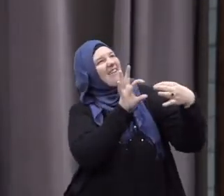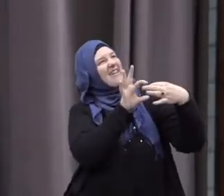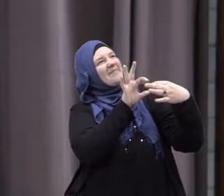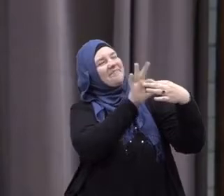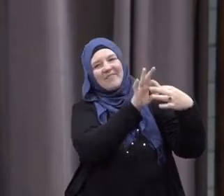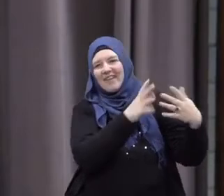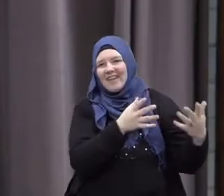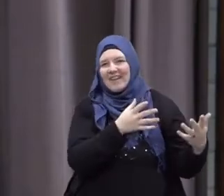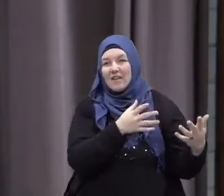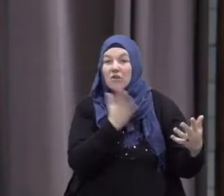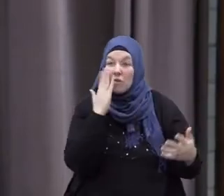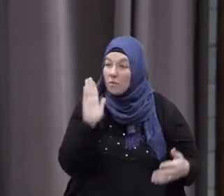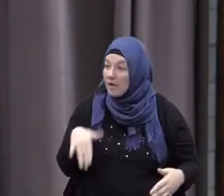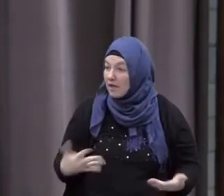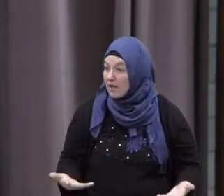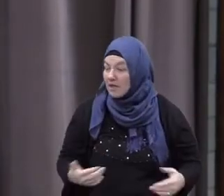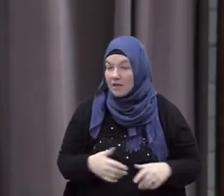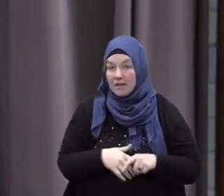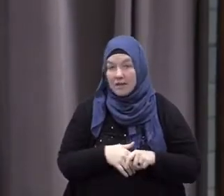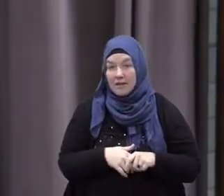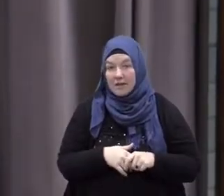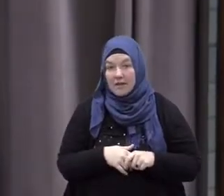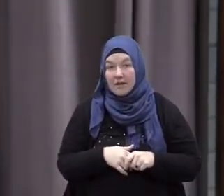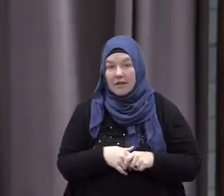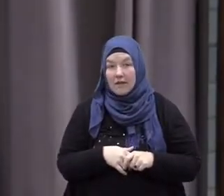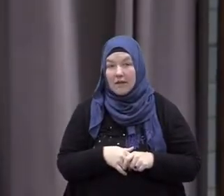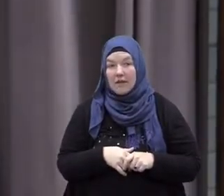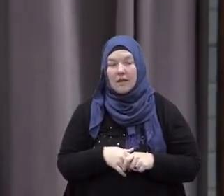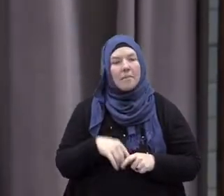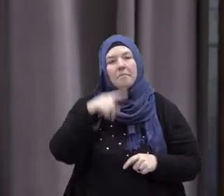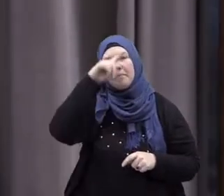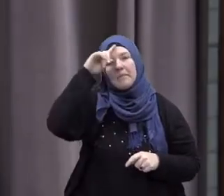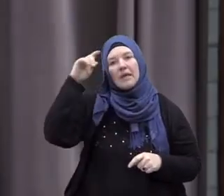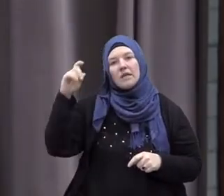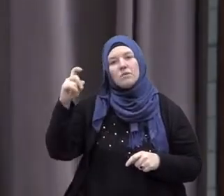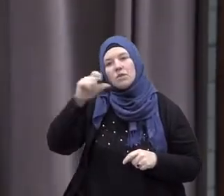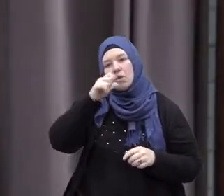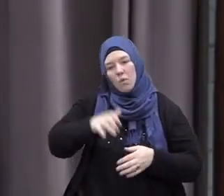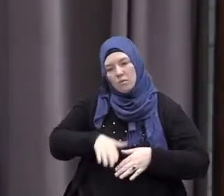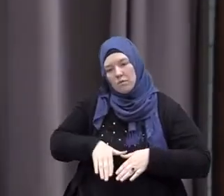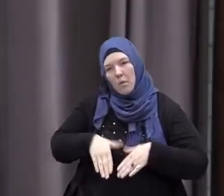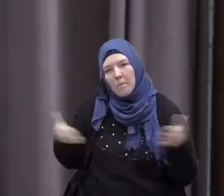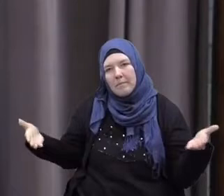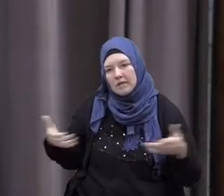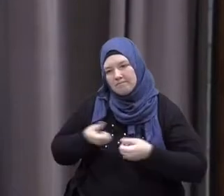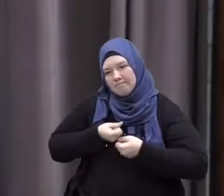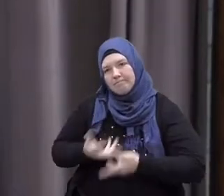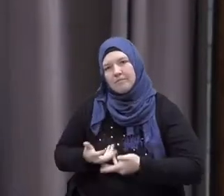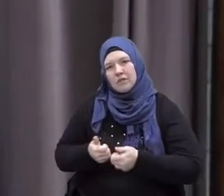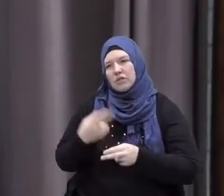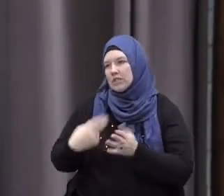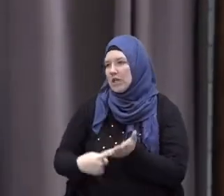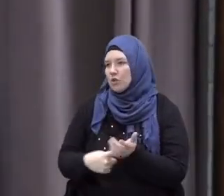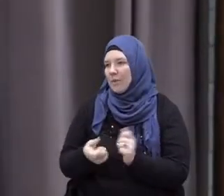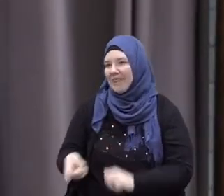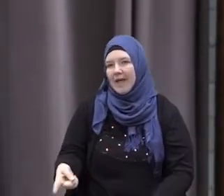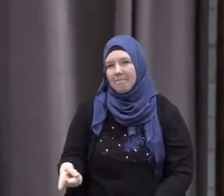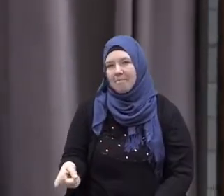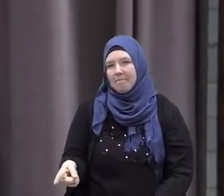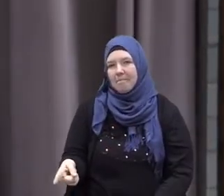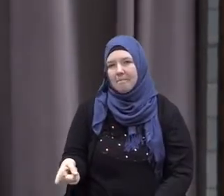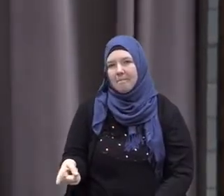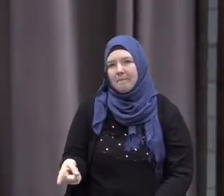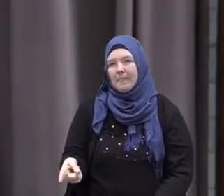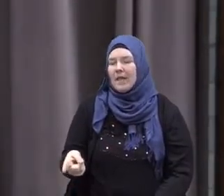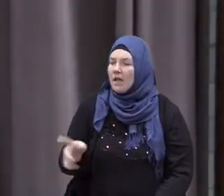society. Do you know why? Because we do not open up a discussion with them